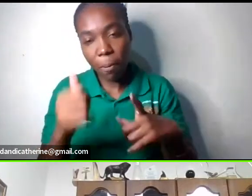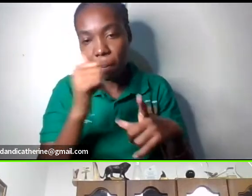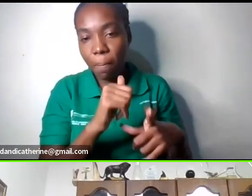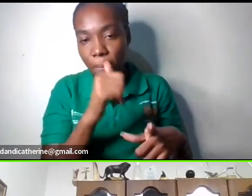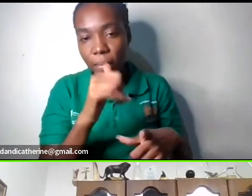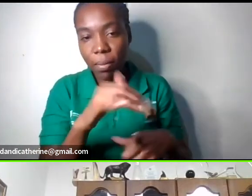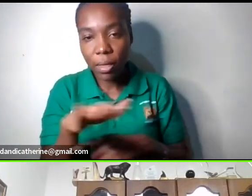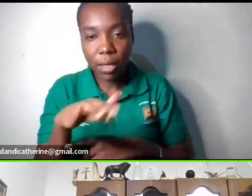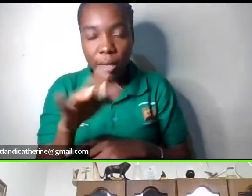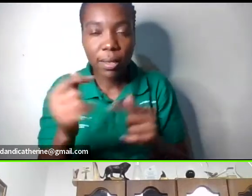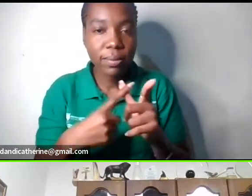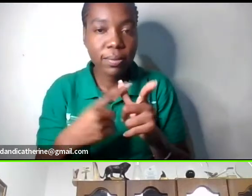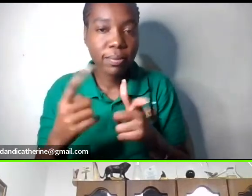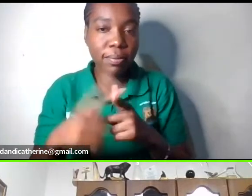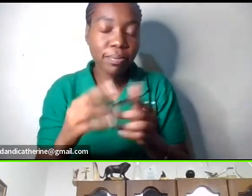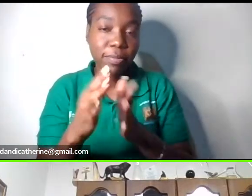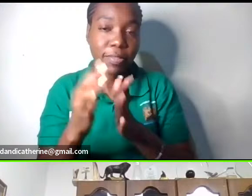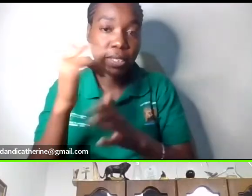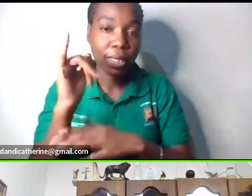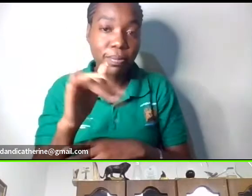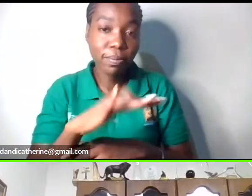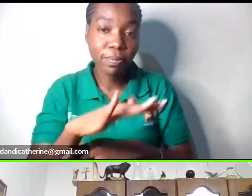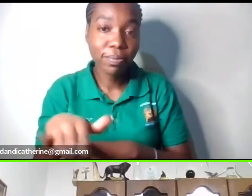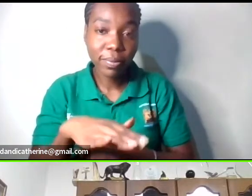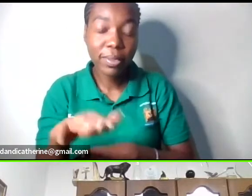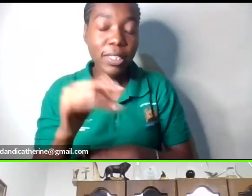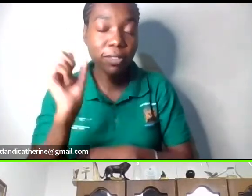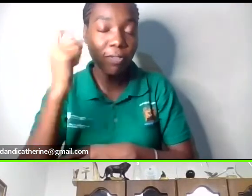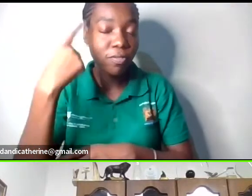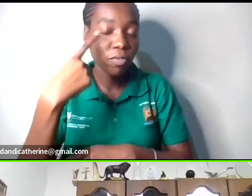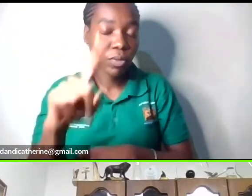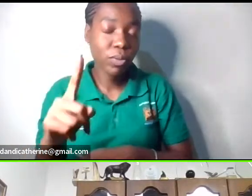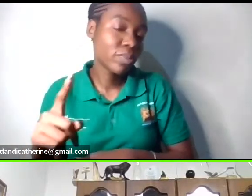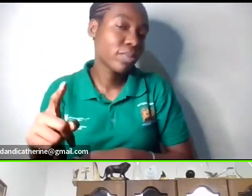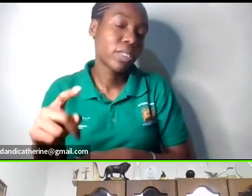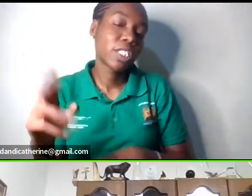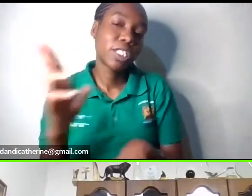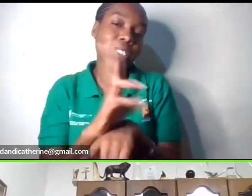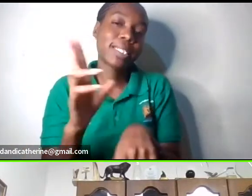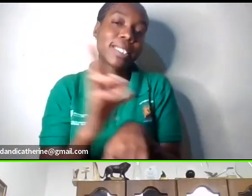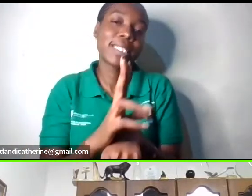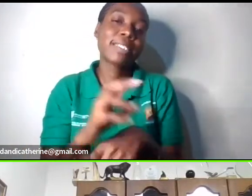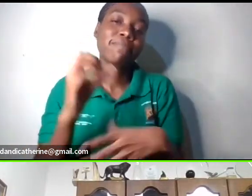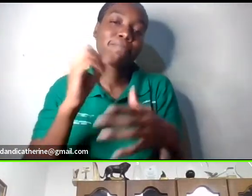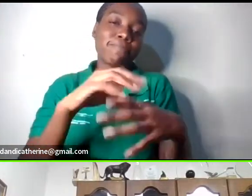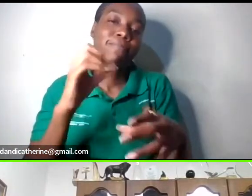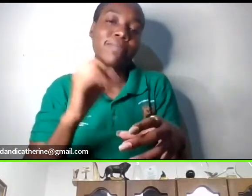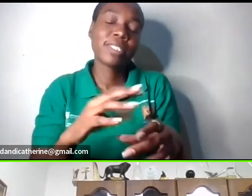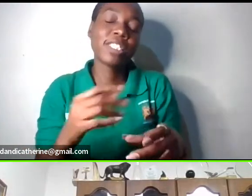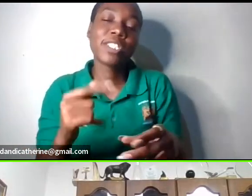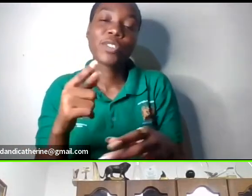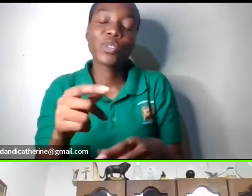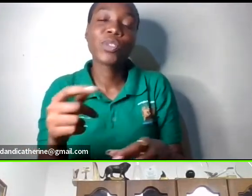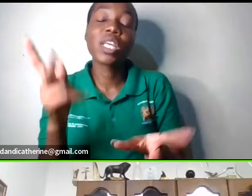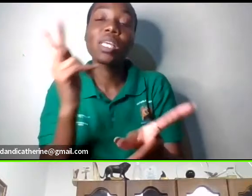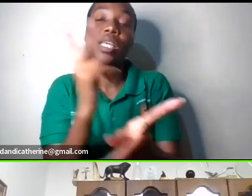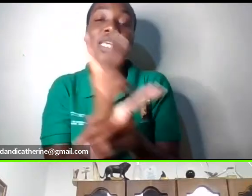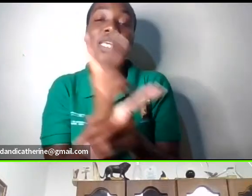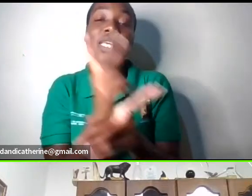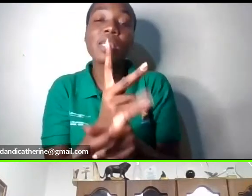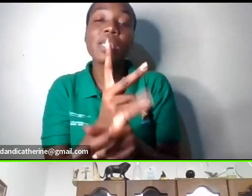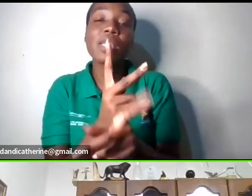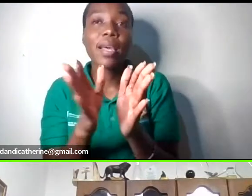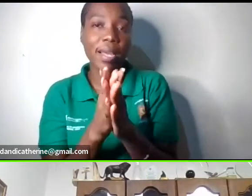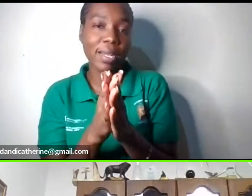an arrangement for that private sector to be compensated for the investment that they have put in. Ordinarily,